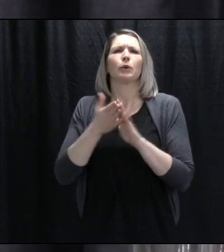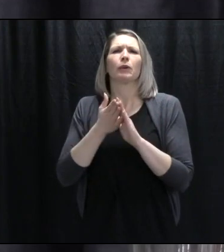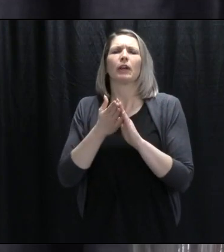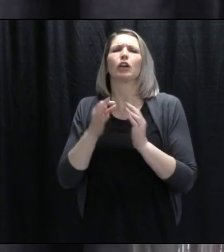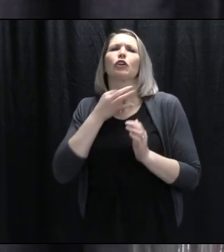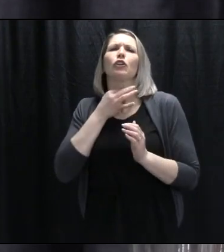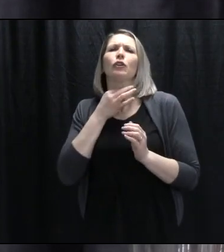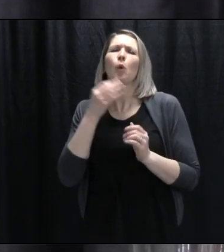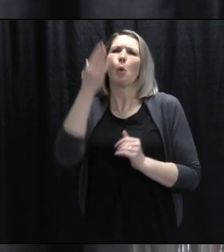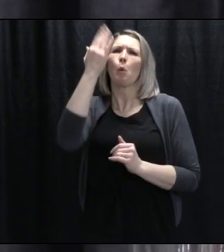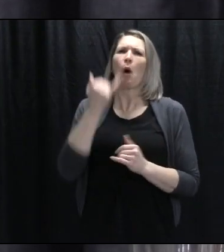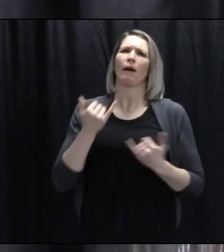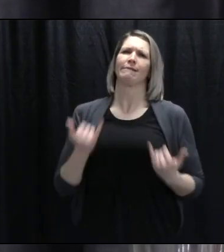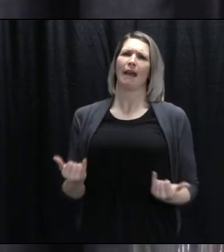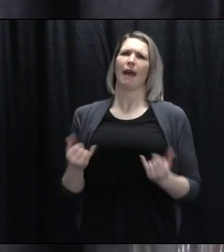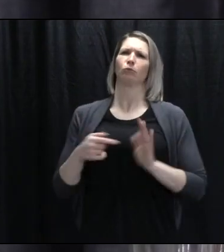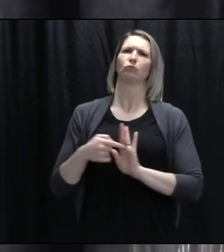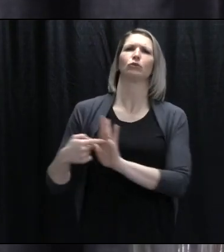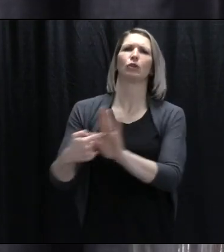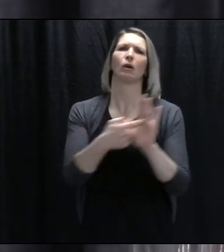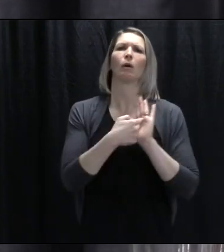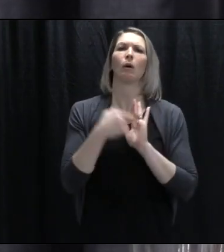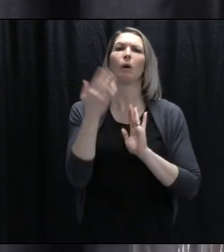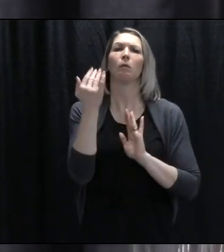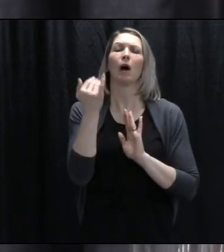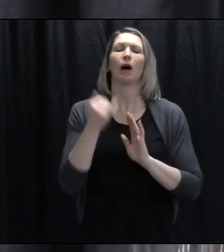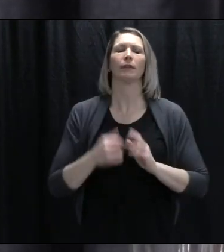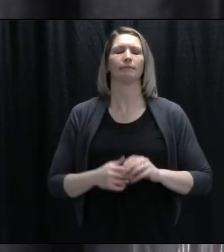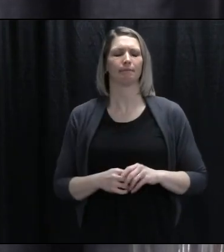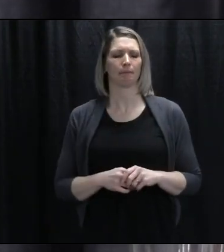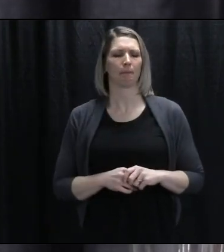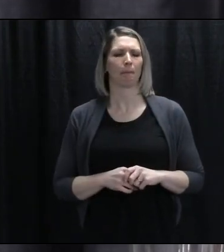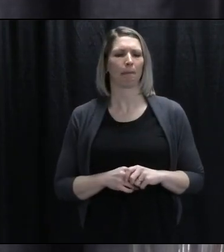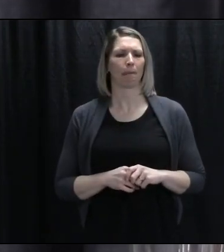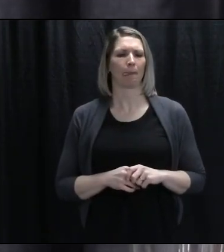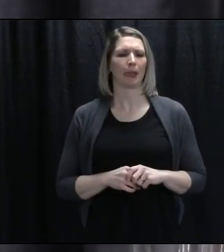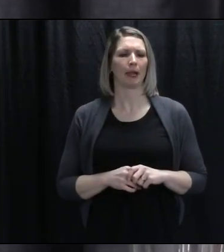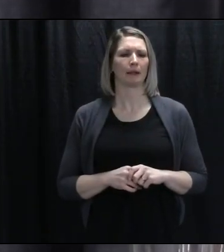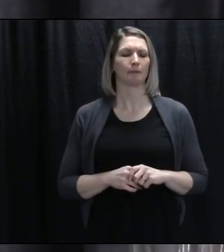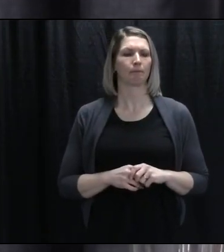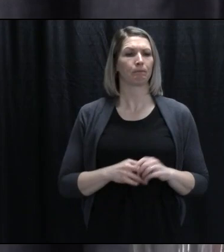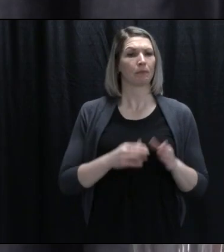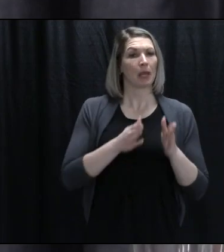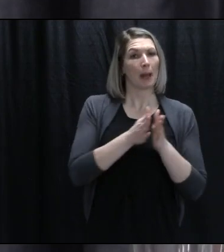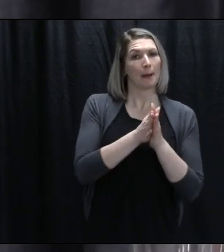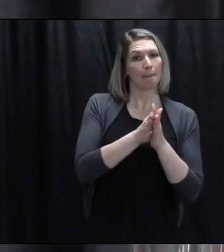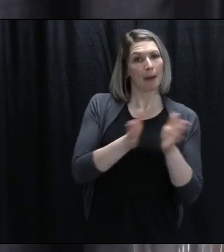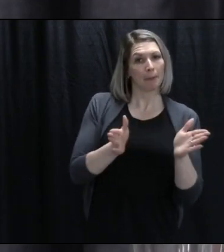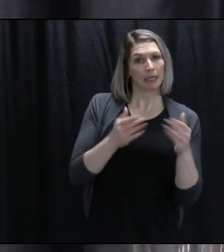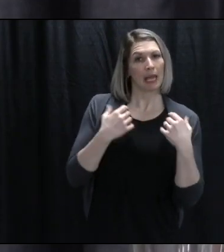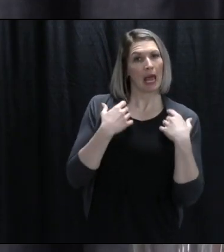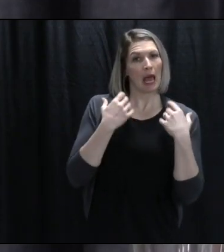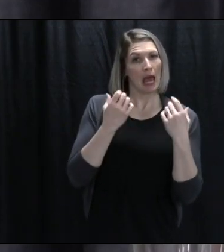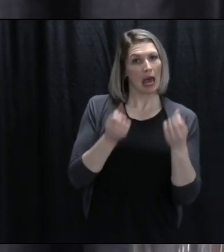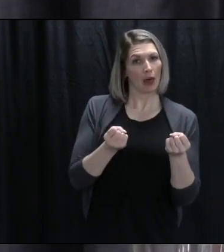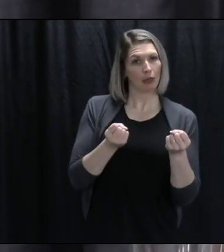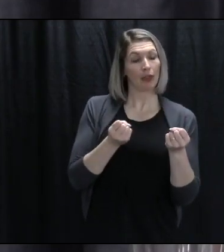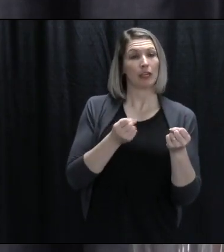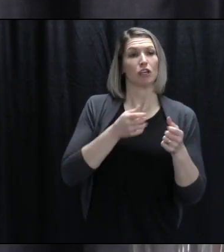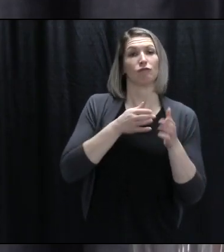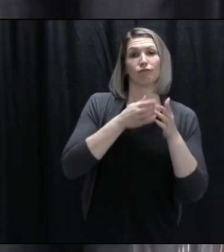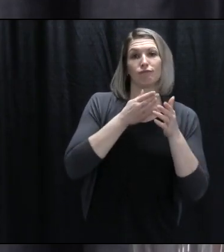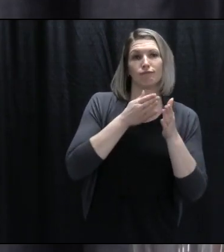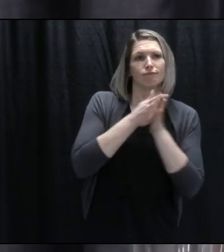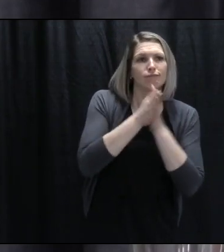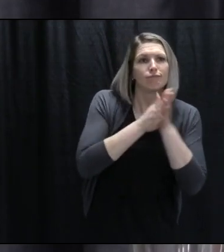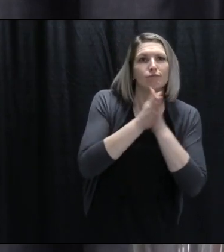point? The issue of public health interest versus privacy concerns is always